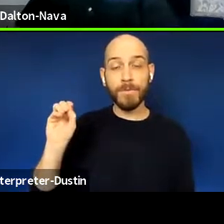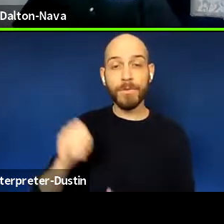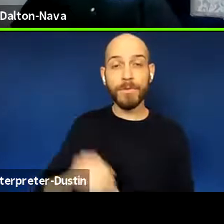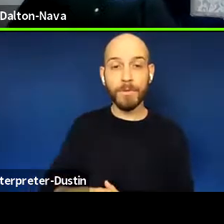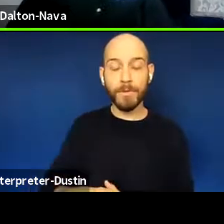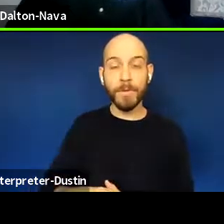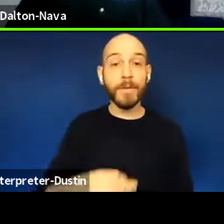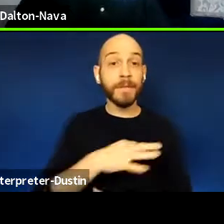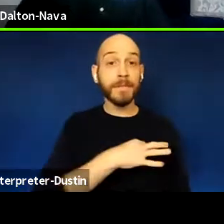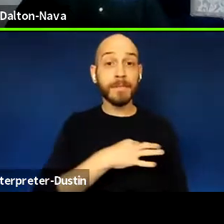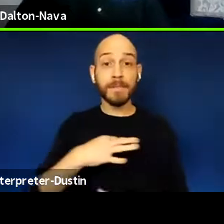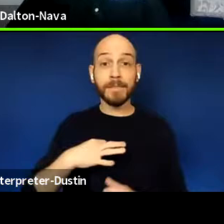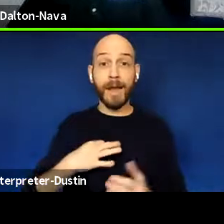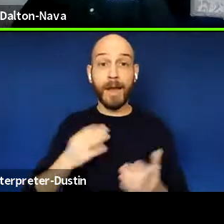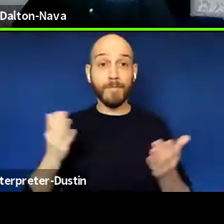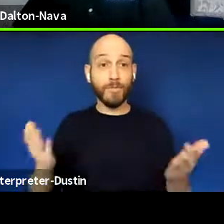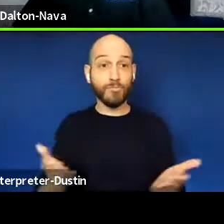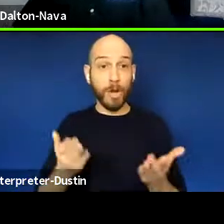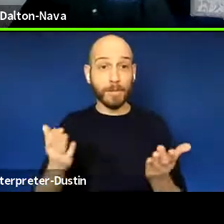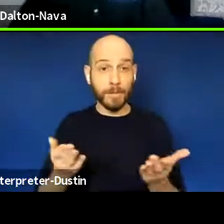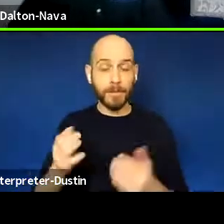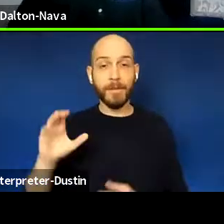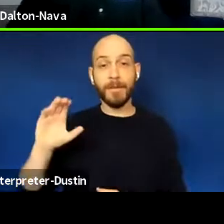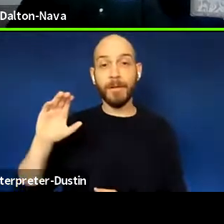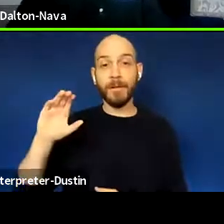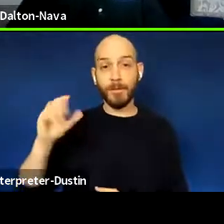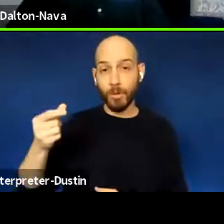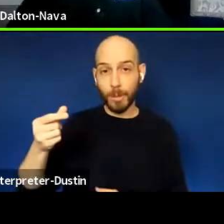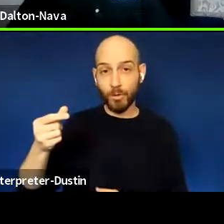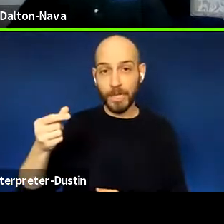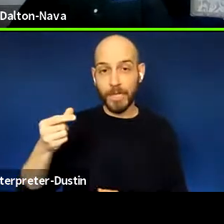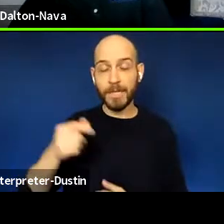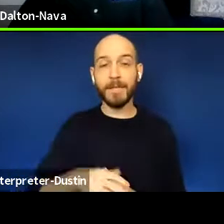staff present, Carmen Green,